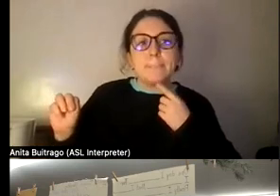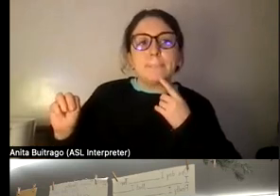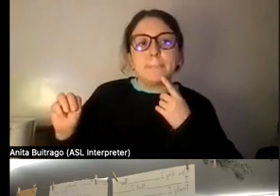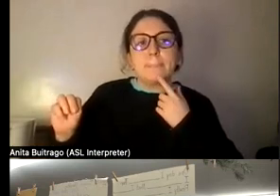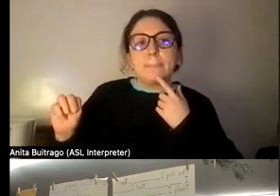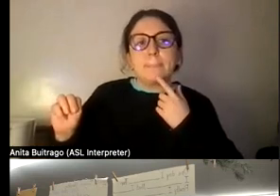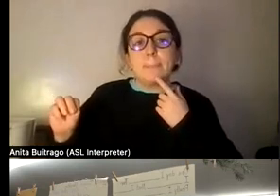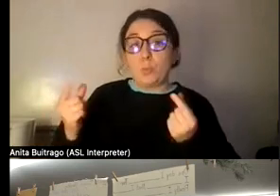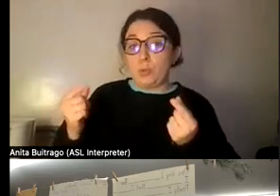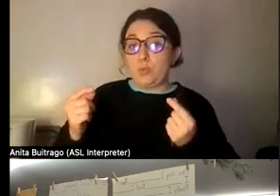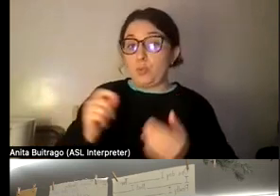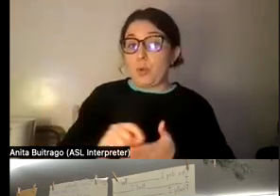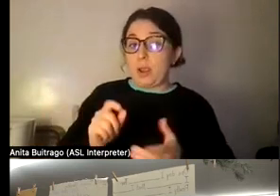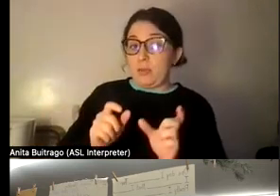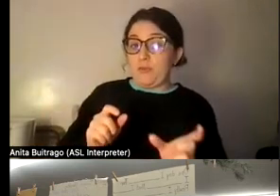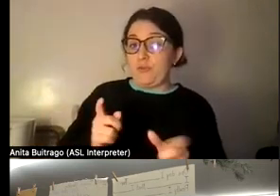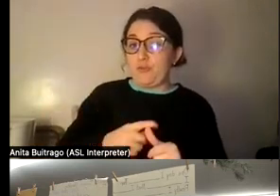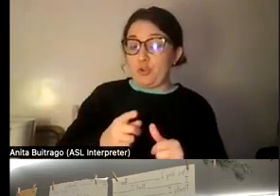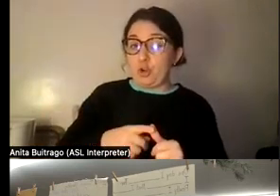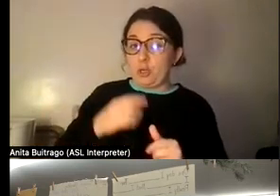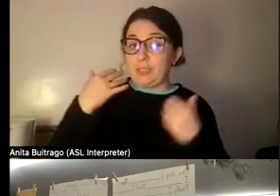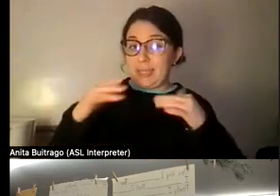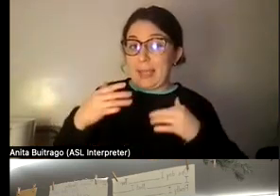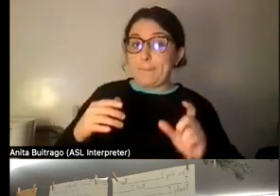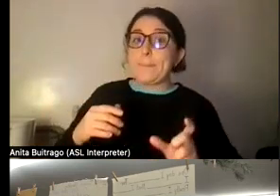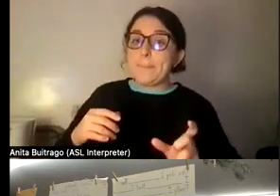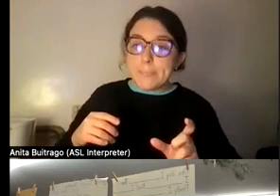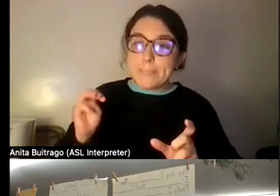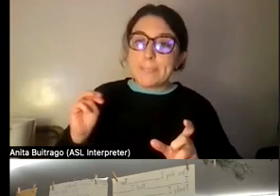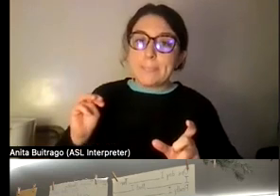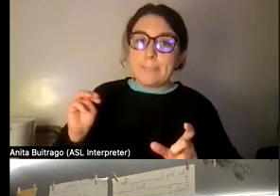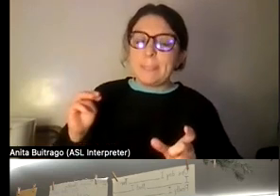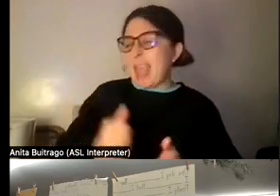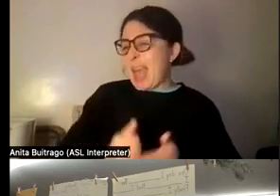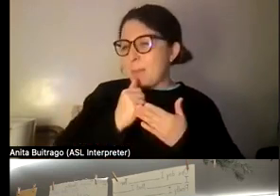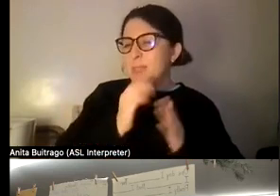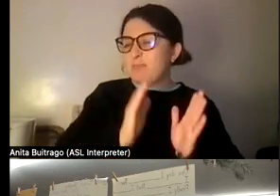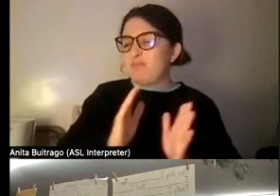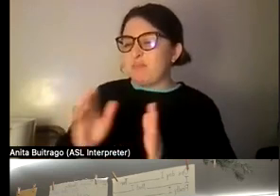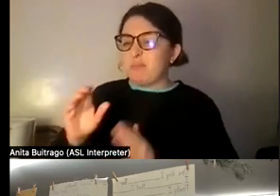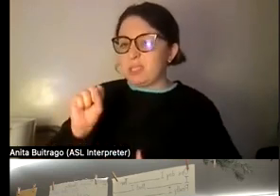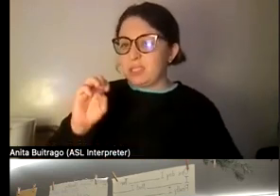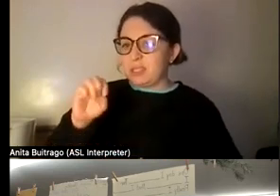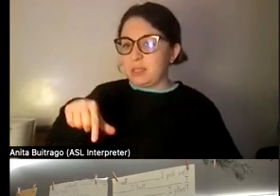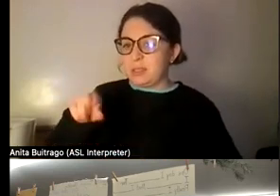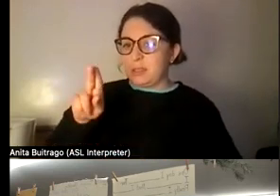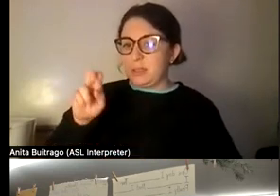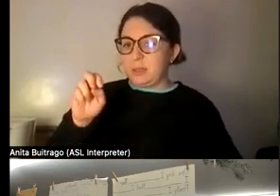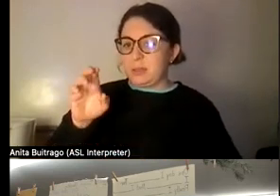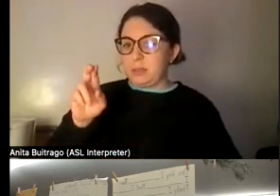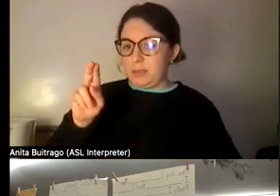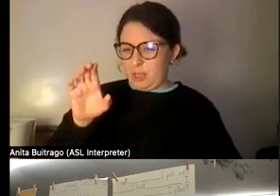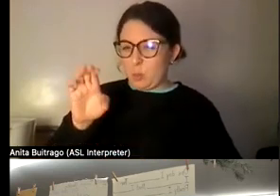on the first sound line. This also helps with sequencing, so they keep the order correct, going from left to right of the